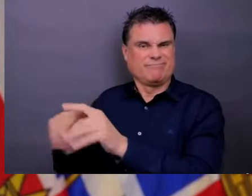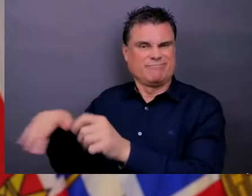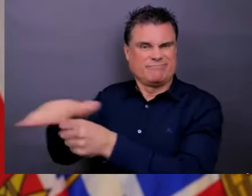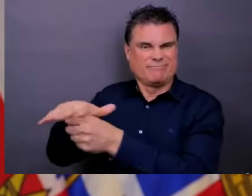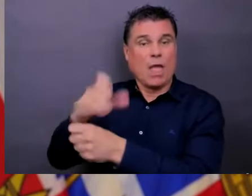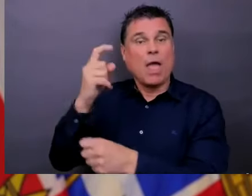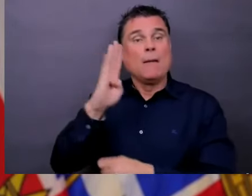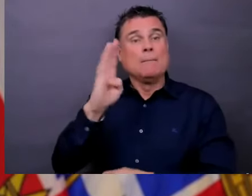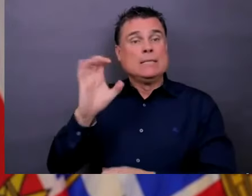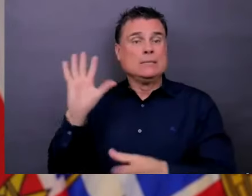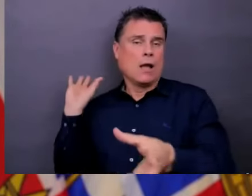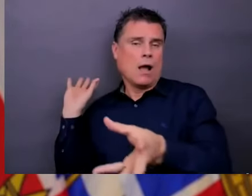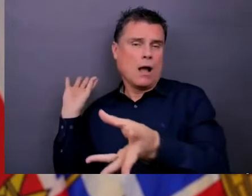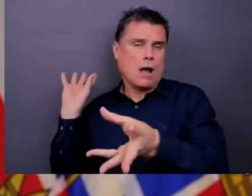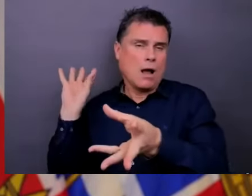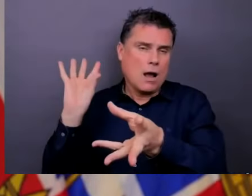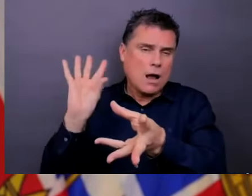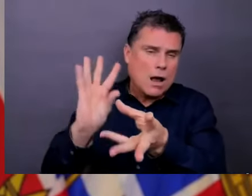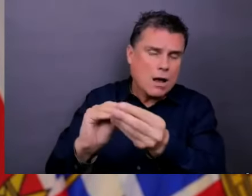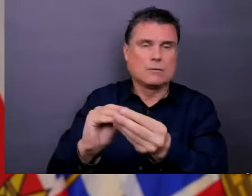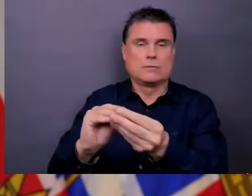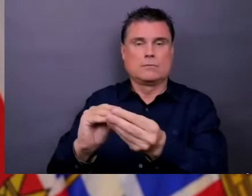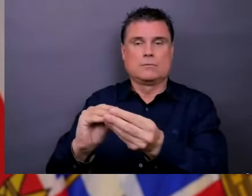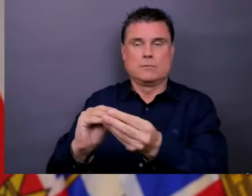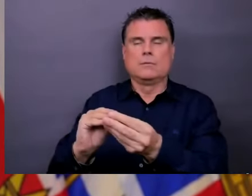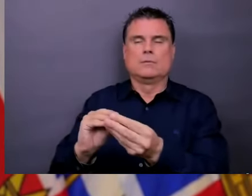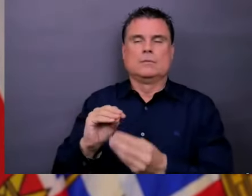of people diagnosed with COVID-19 to